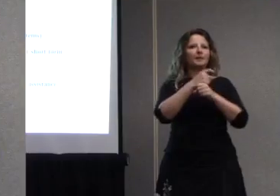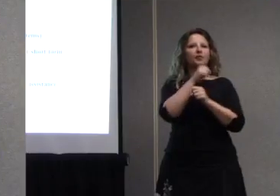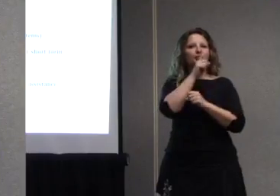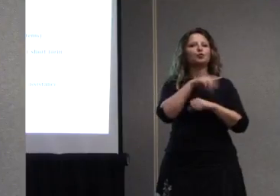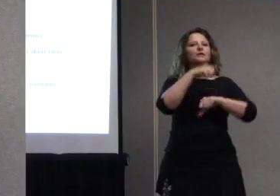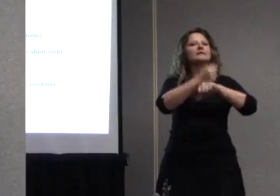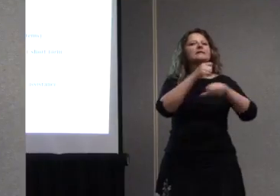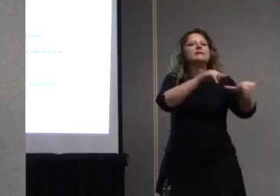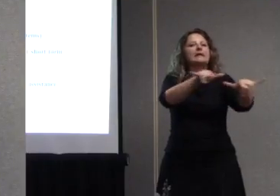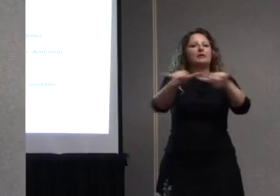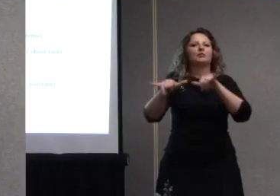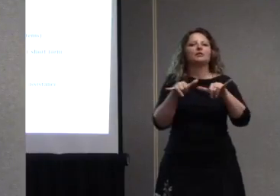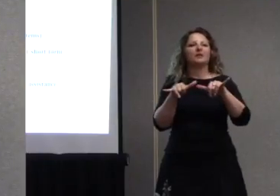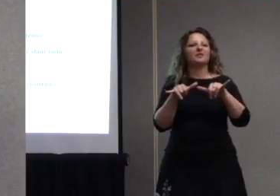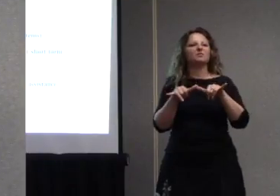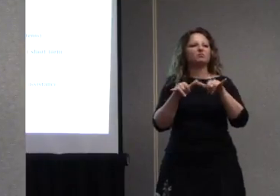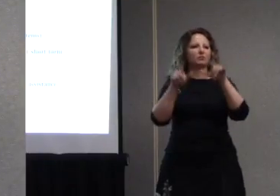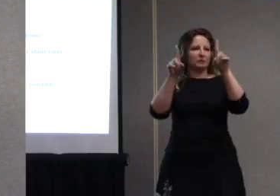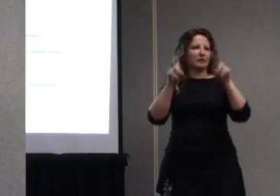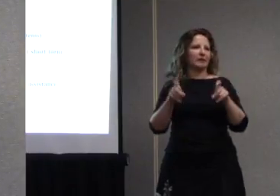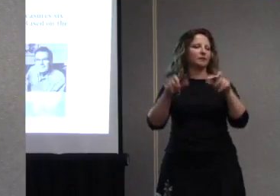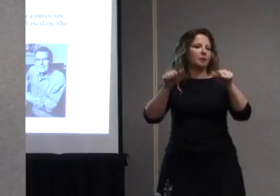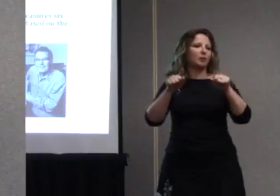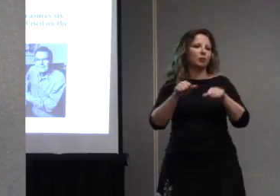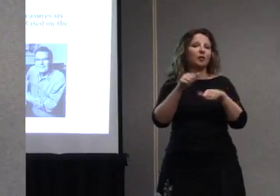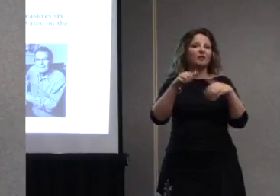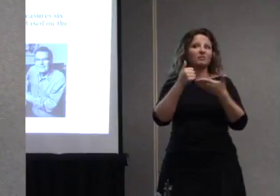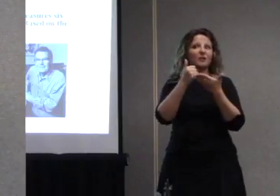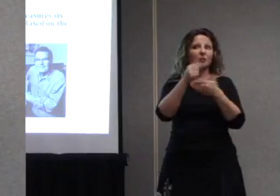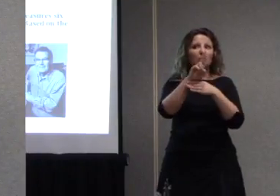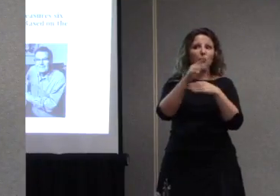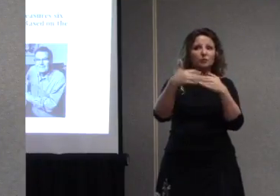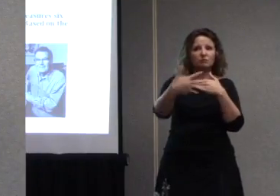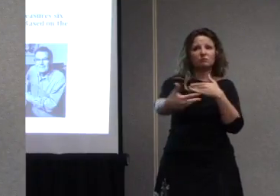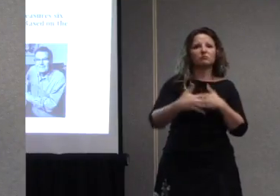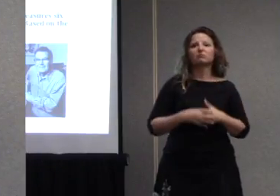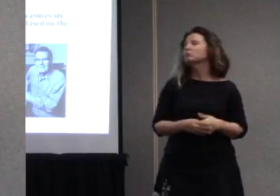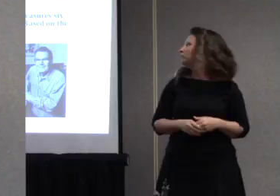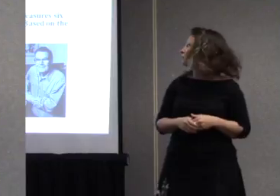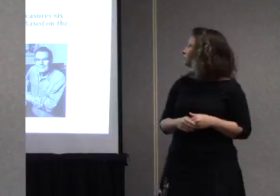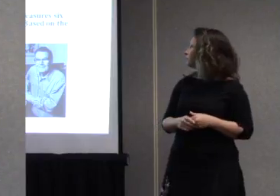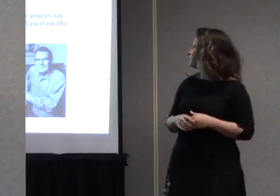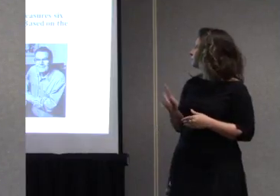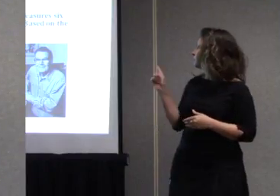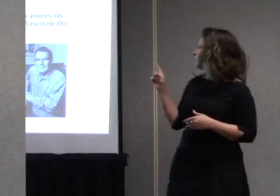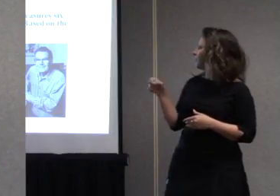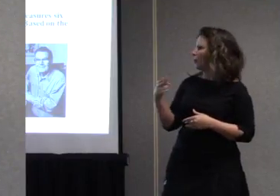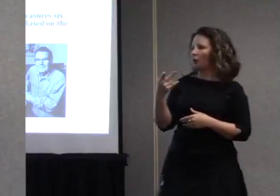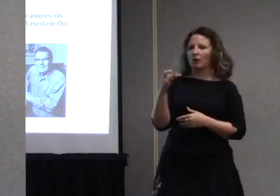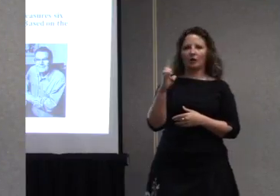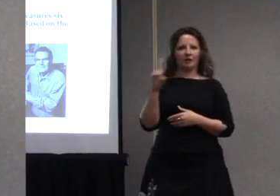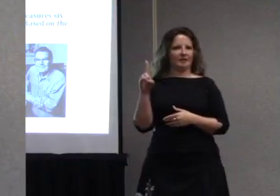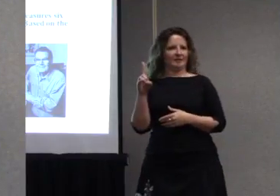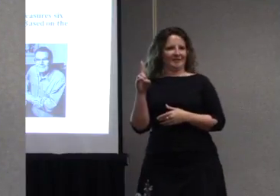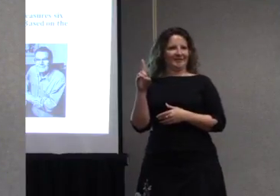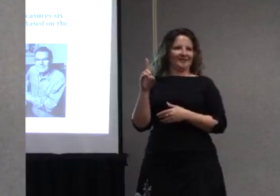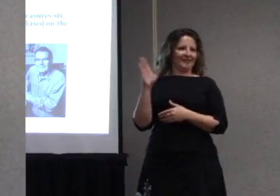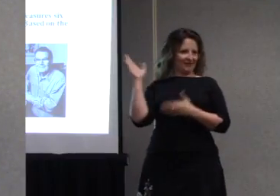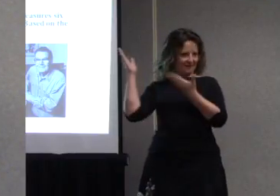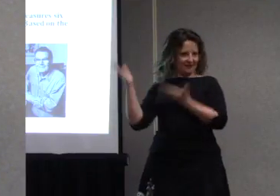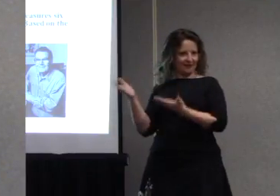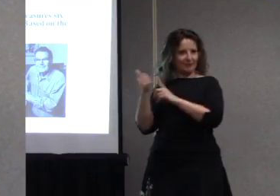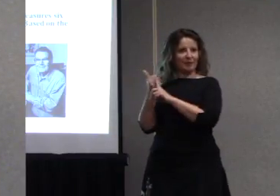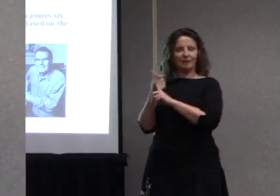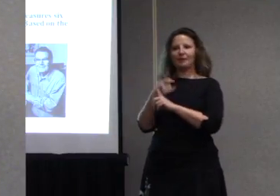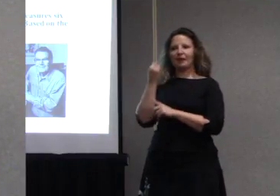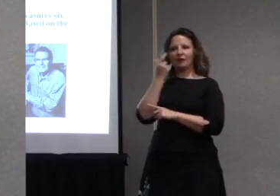making sure that this is a standardized instrument and one that will be useful in the field. So there's old Holland. I always